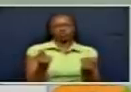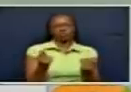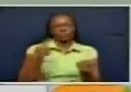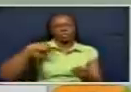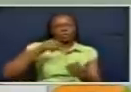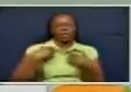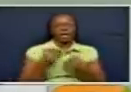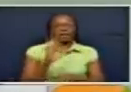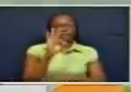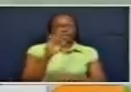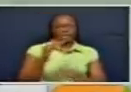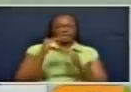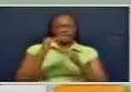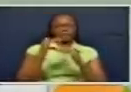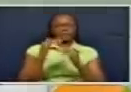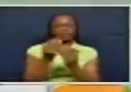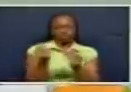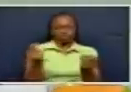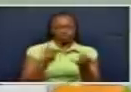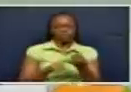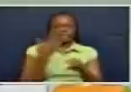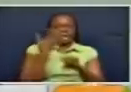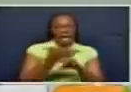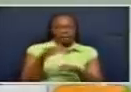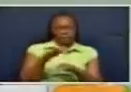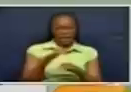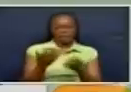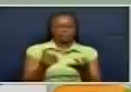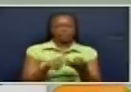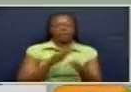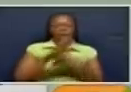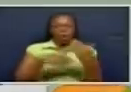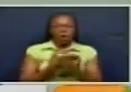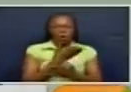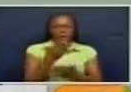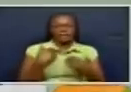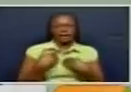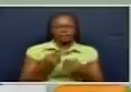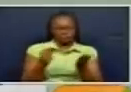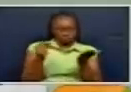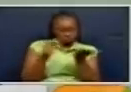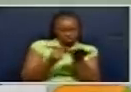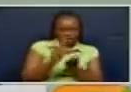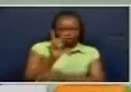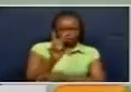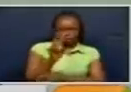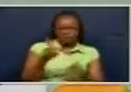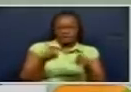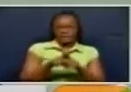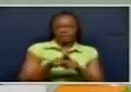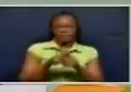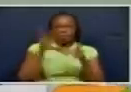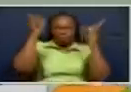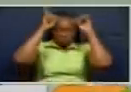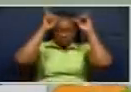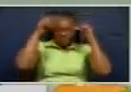three levels of security. We have the hardware level. All these devices have SIM cards, two SIM cards, mm-hmm. and they're also Wi-Fi enabled. And the